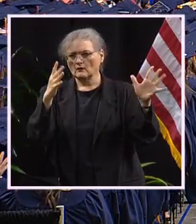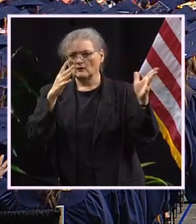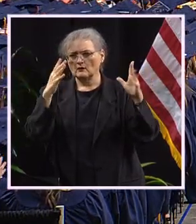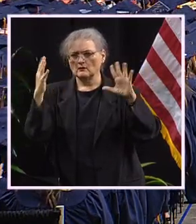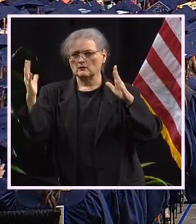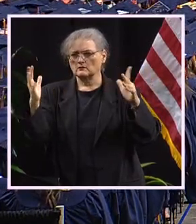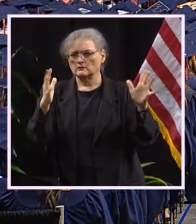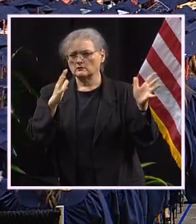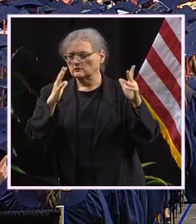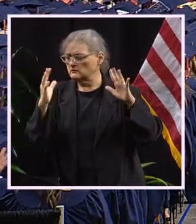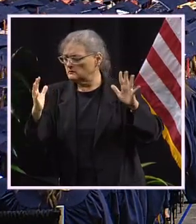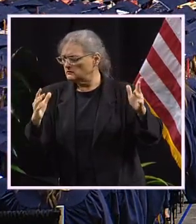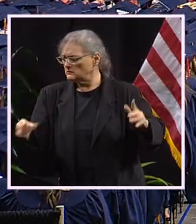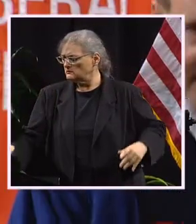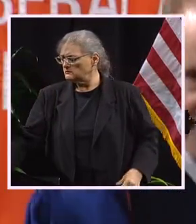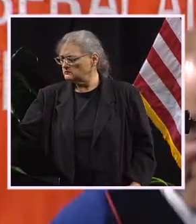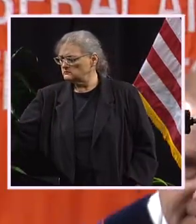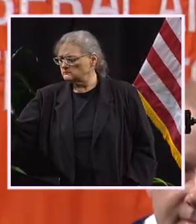May be seated.